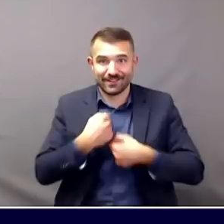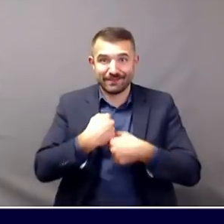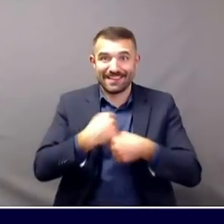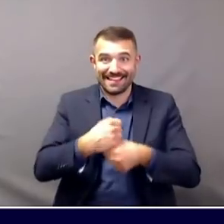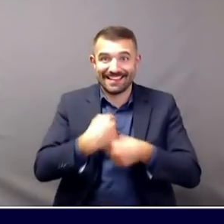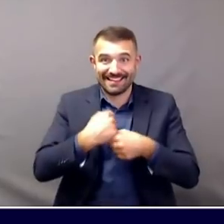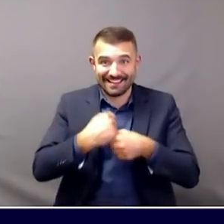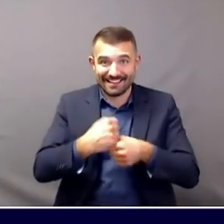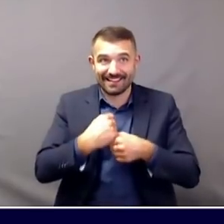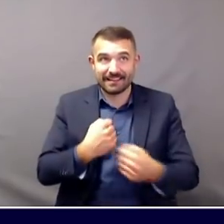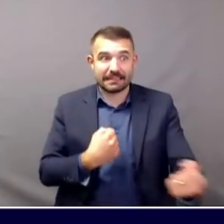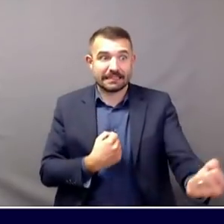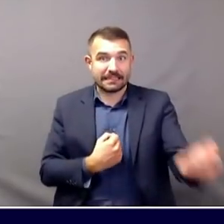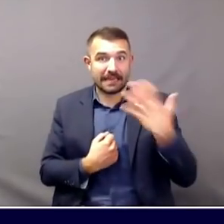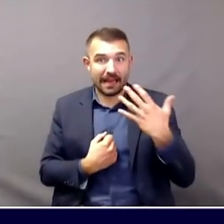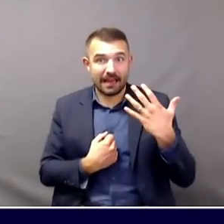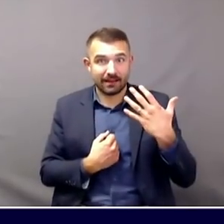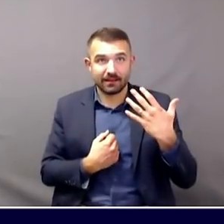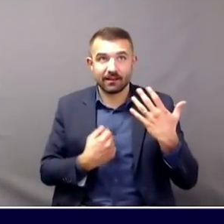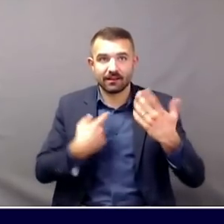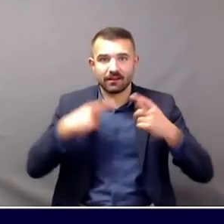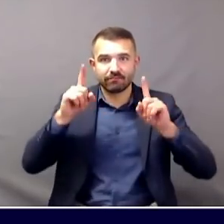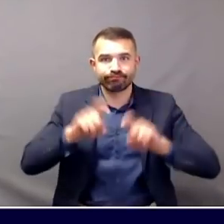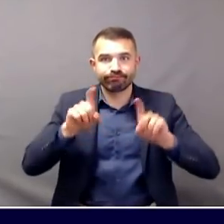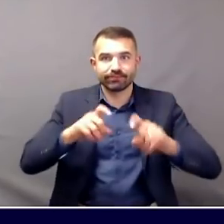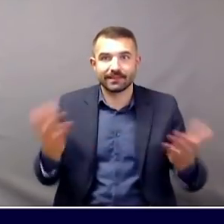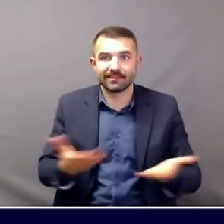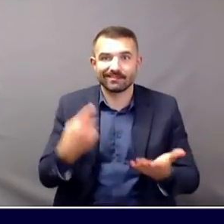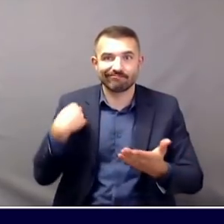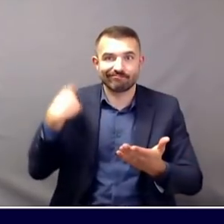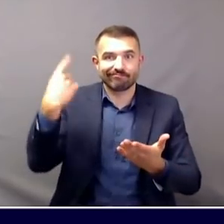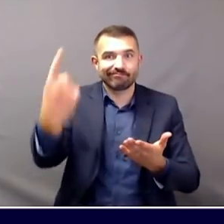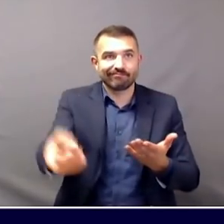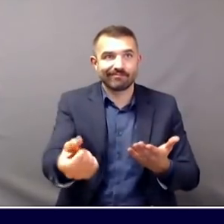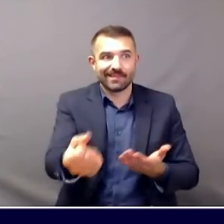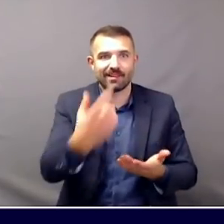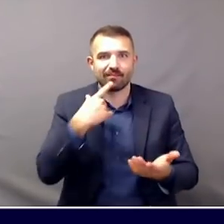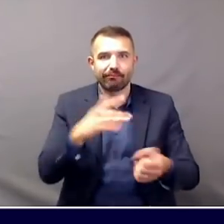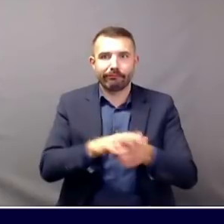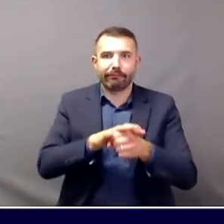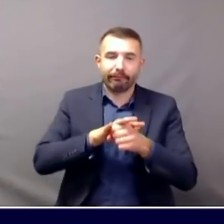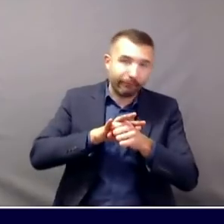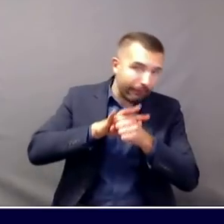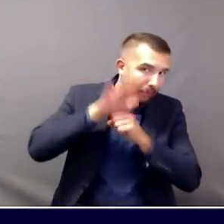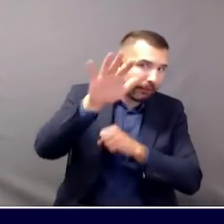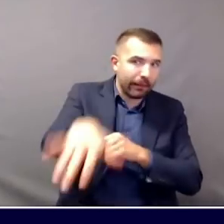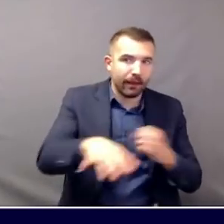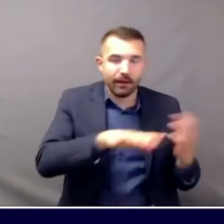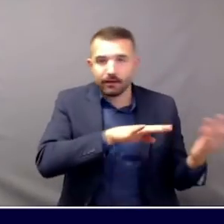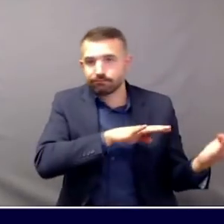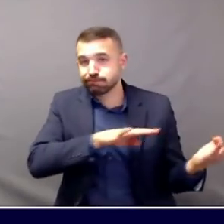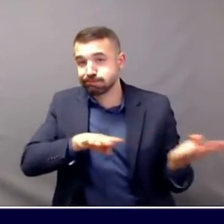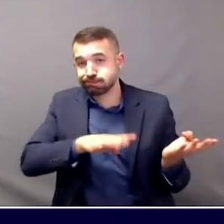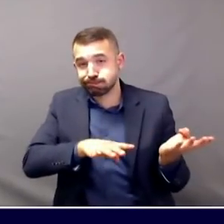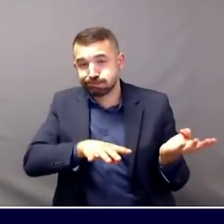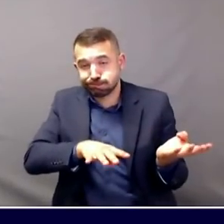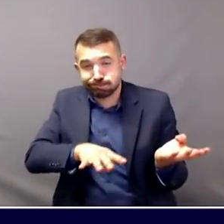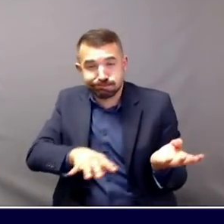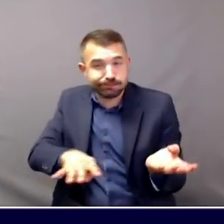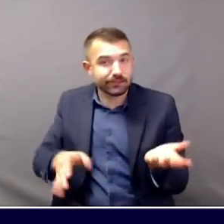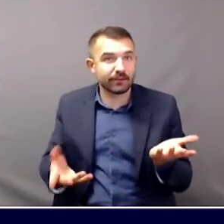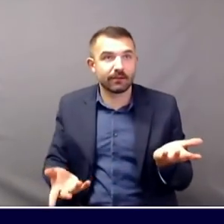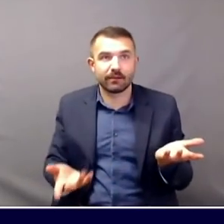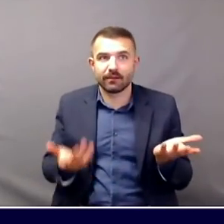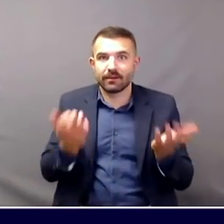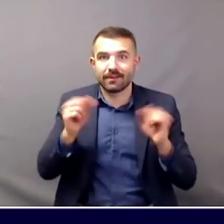we developed this system in part to prevent us from being at the whims of national labs where there